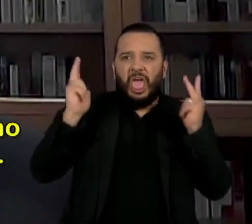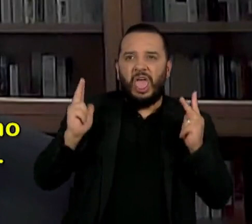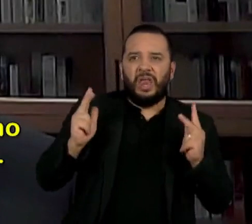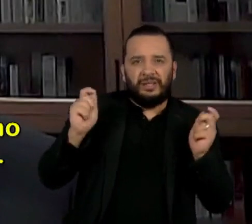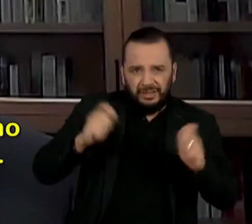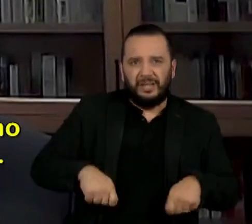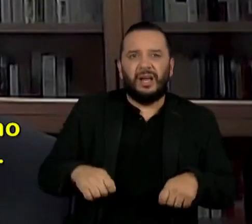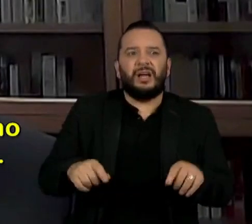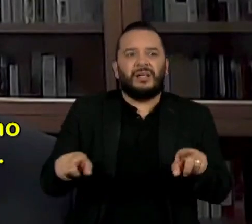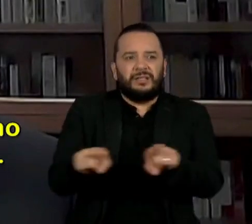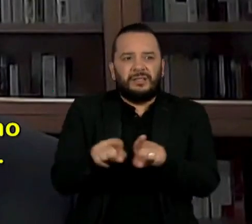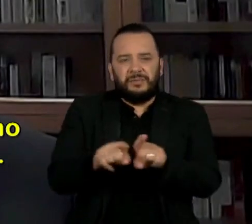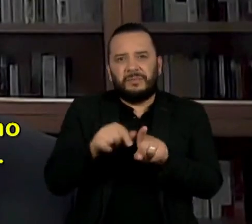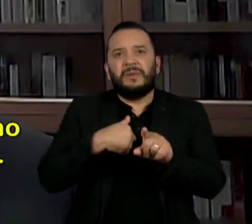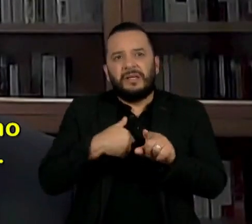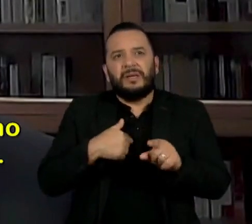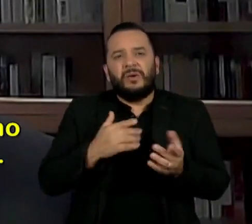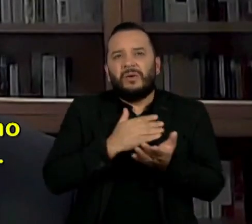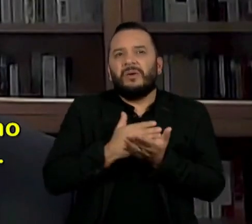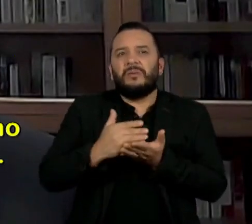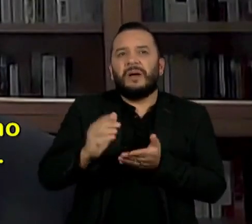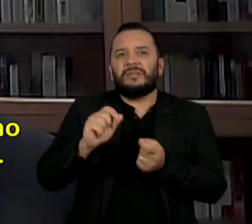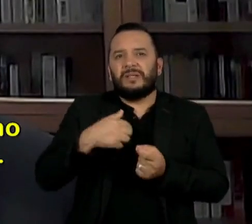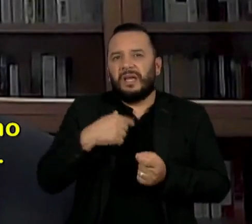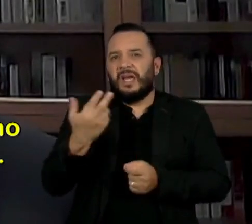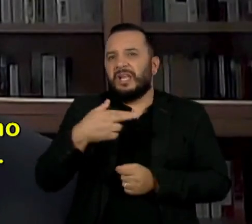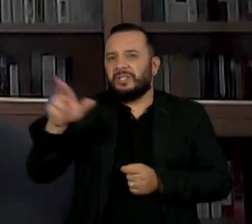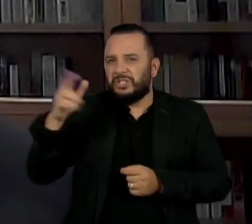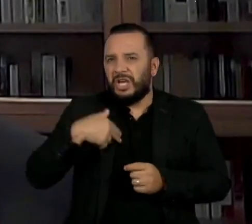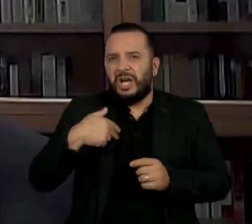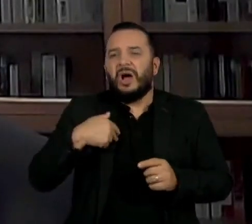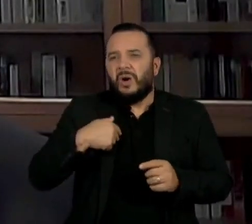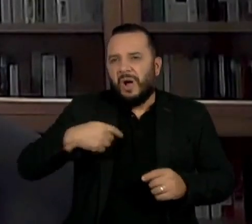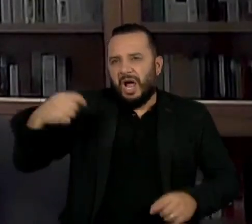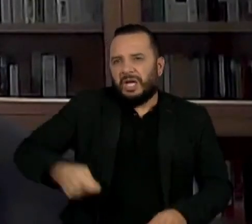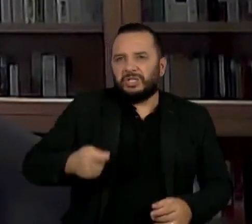associated with what began as a very socially radical religion. Gabriel.